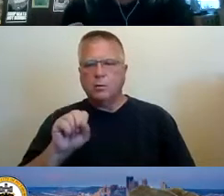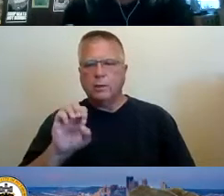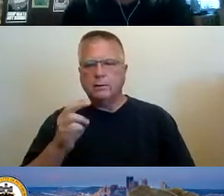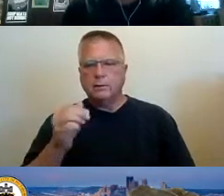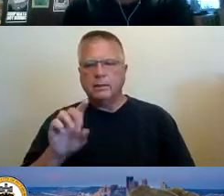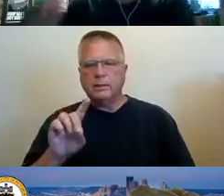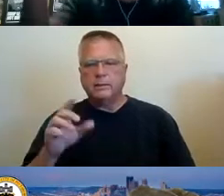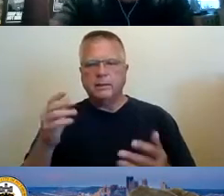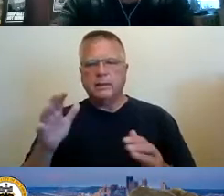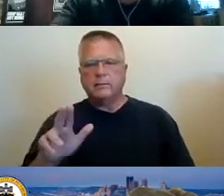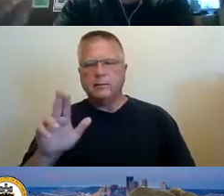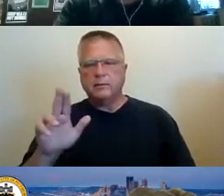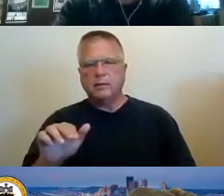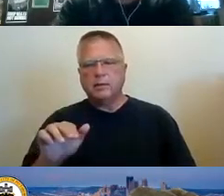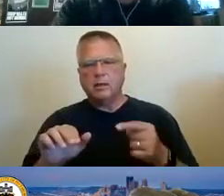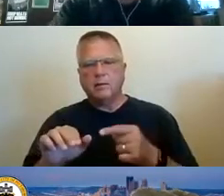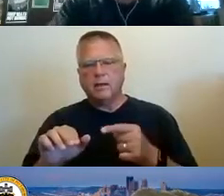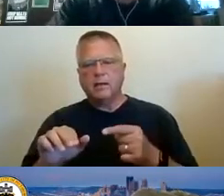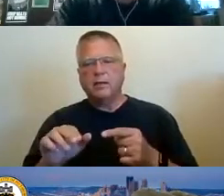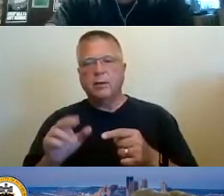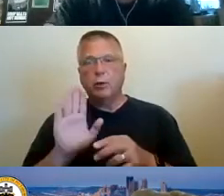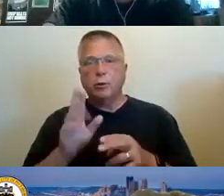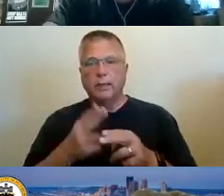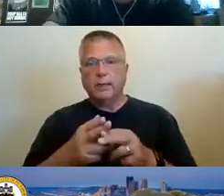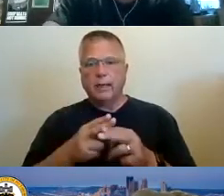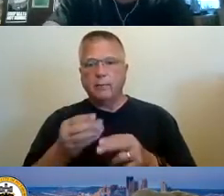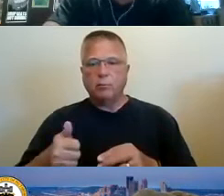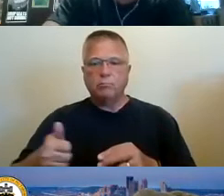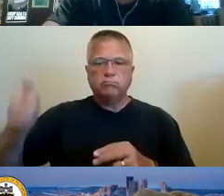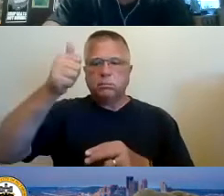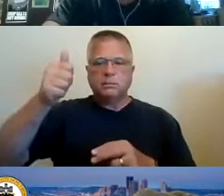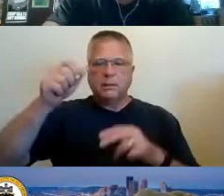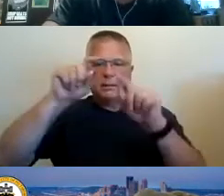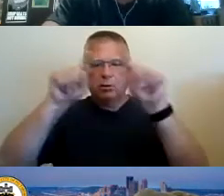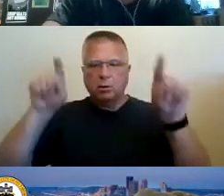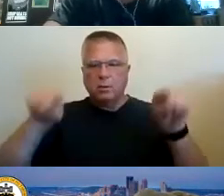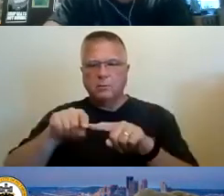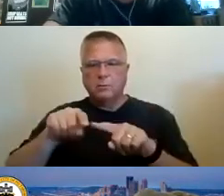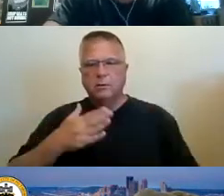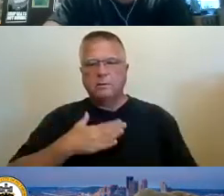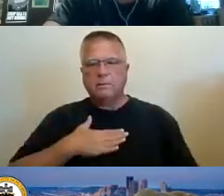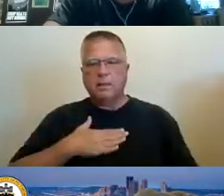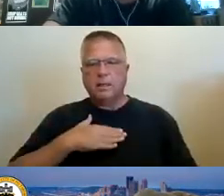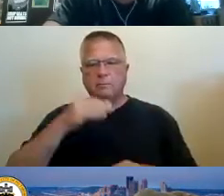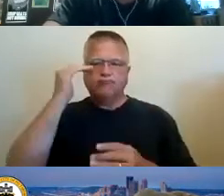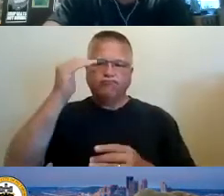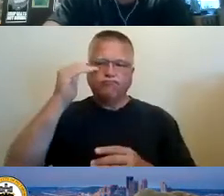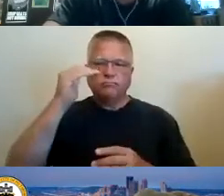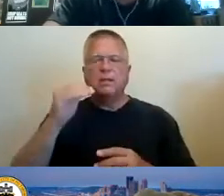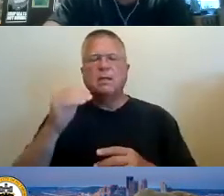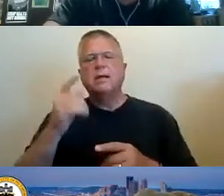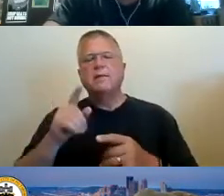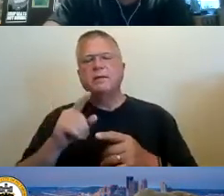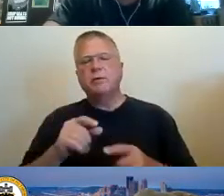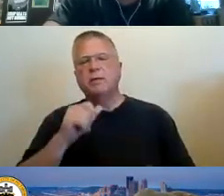that, your name is going to appear on top of my screen, and I'll be able to call your name, and you'll be able to unmute and ask your questions or